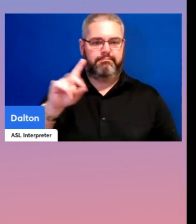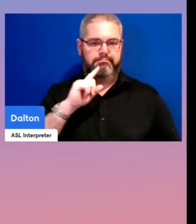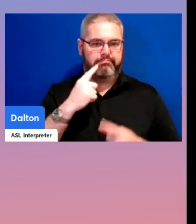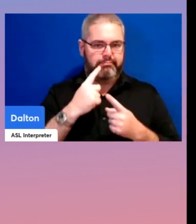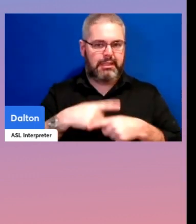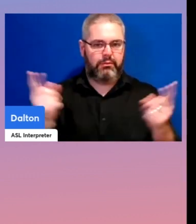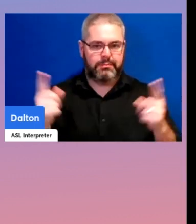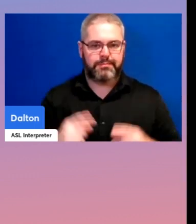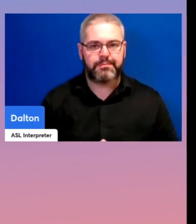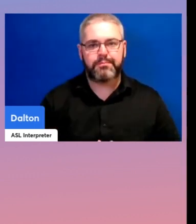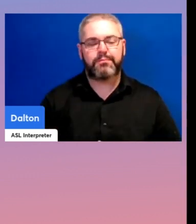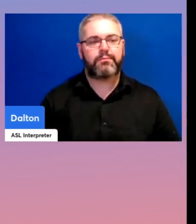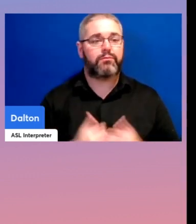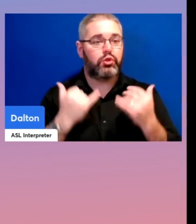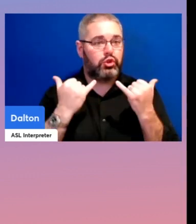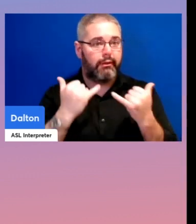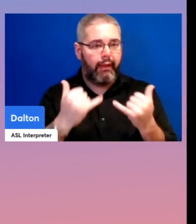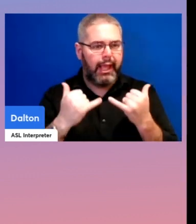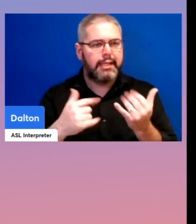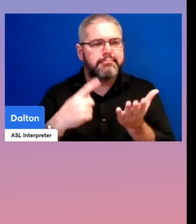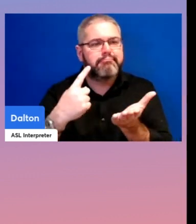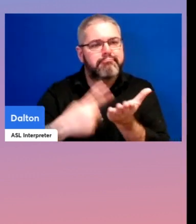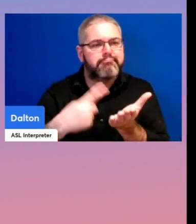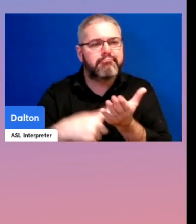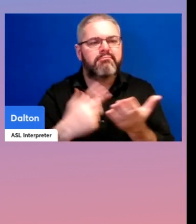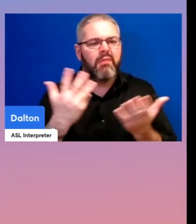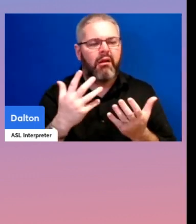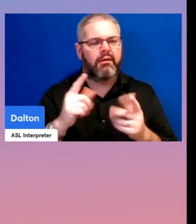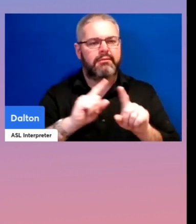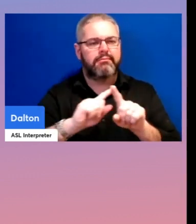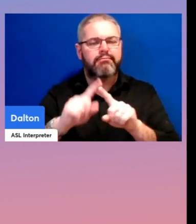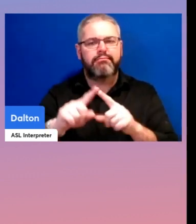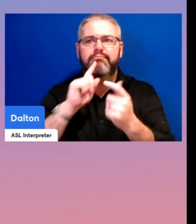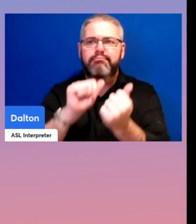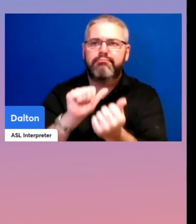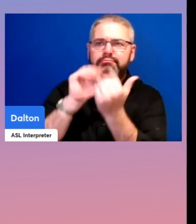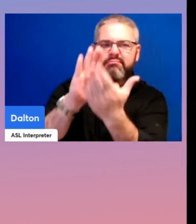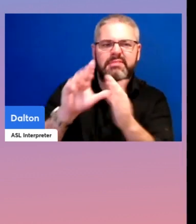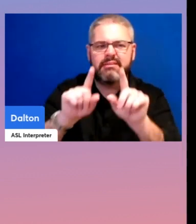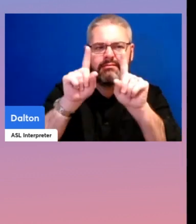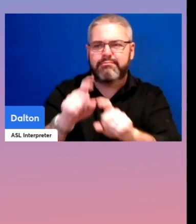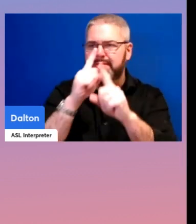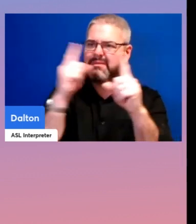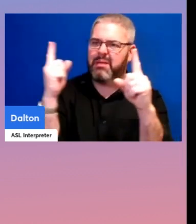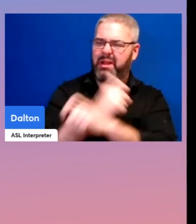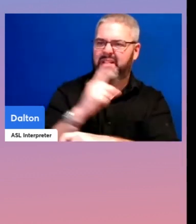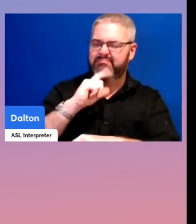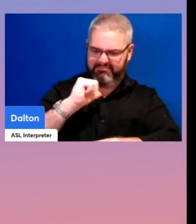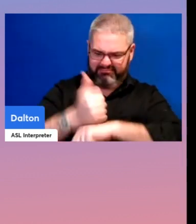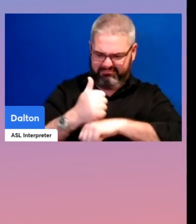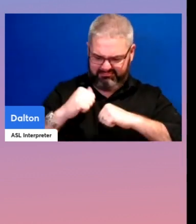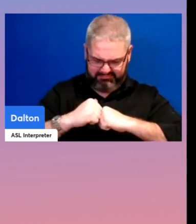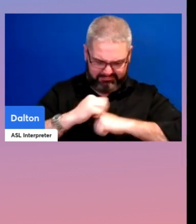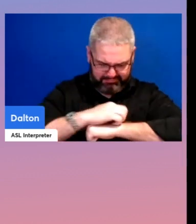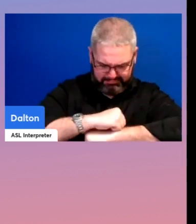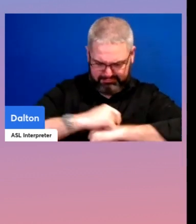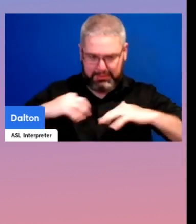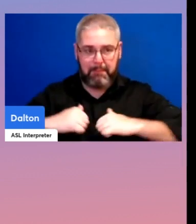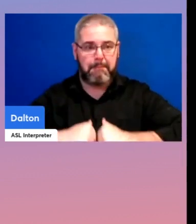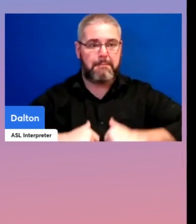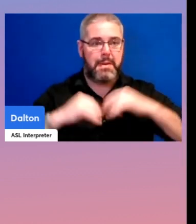So today I want to go through a layered approach to testing complex infrastructure with the Terraform test